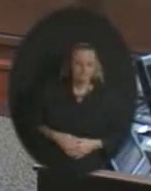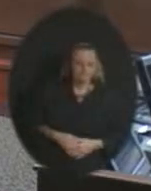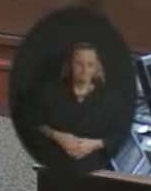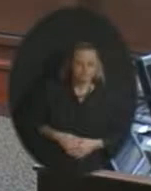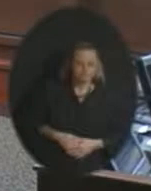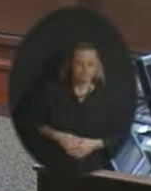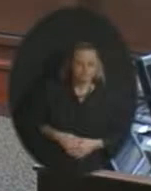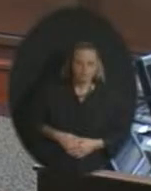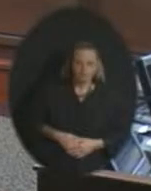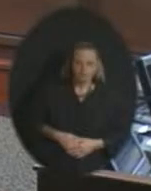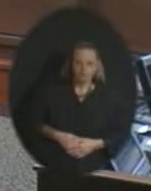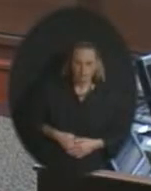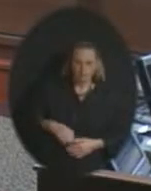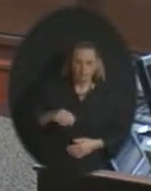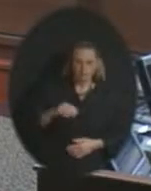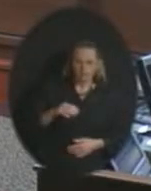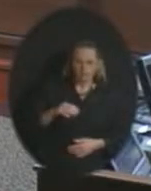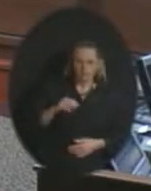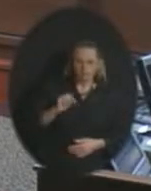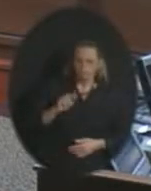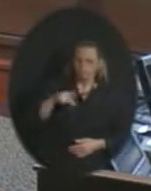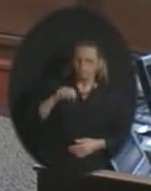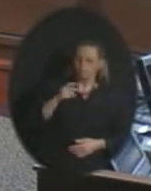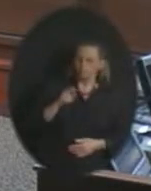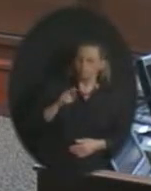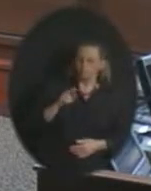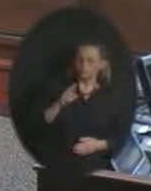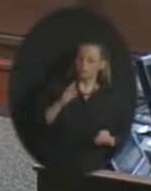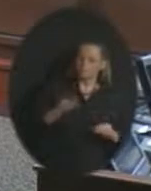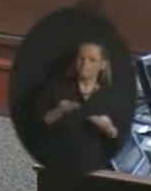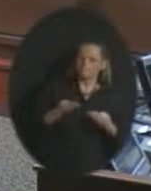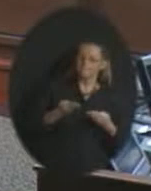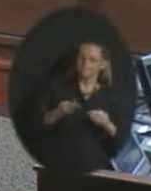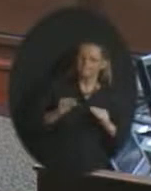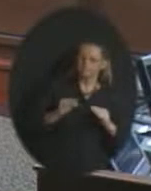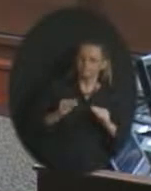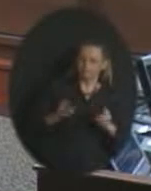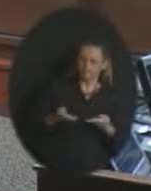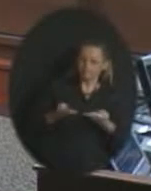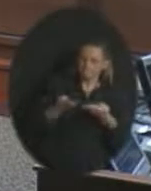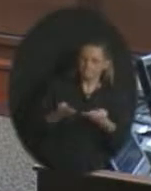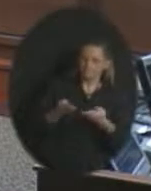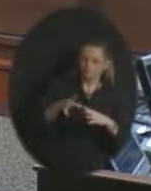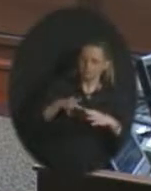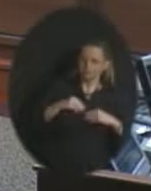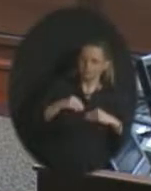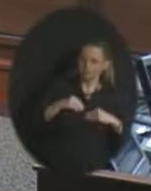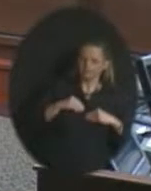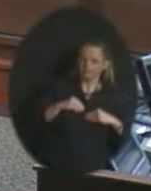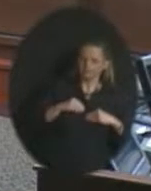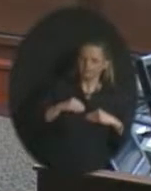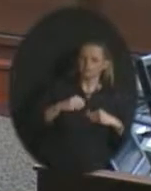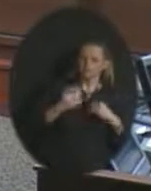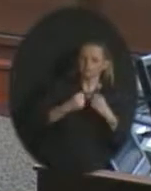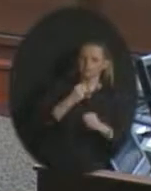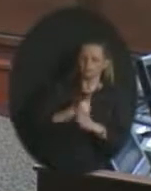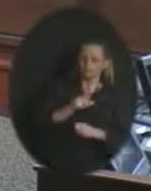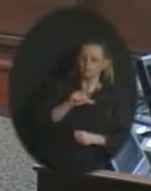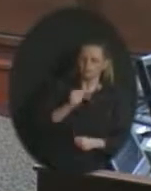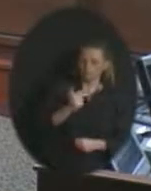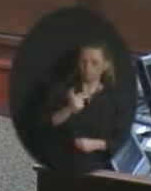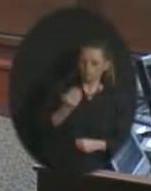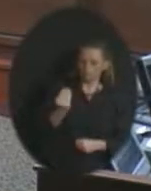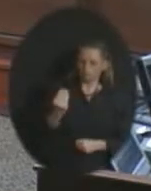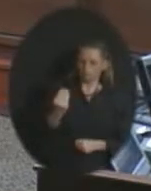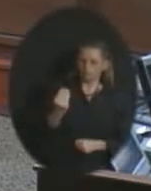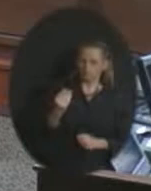Then I would move to accept the fiscal year 2013-14 quotes for property